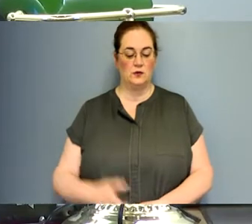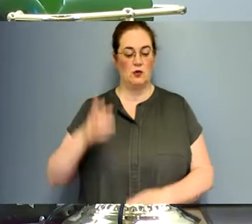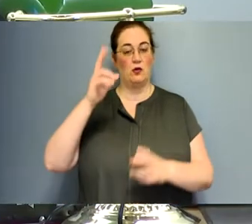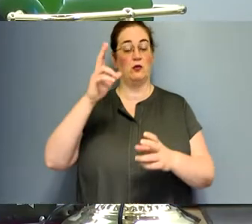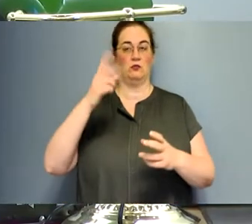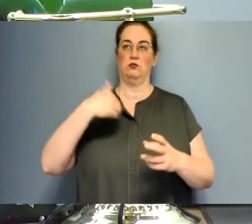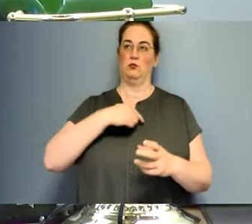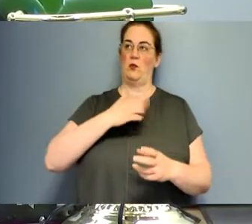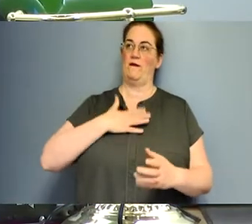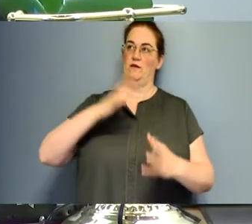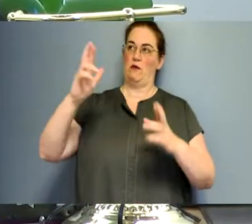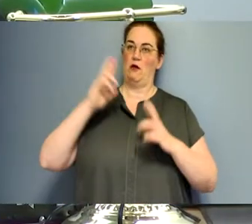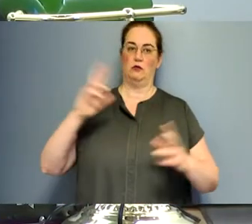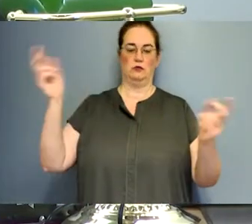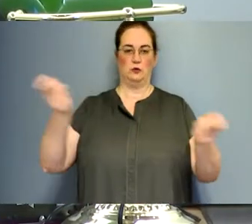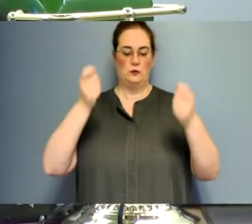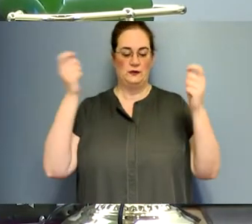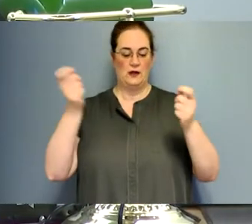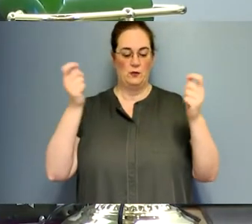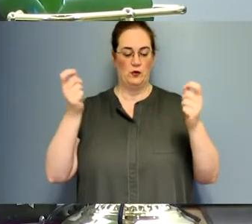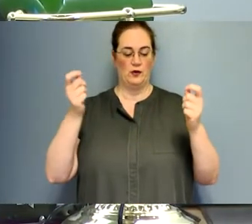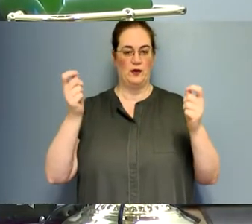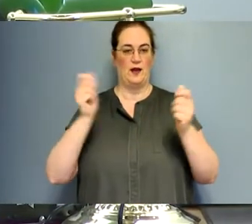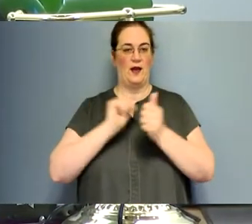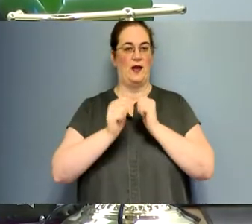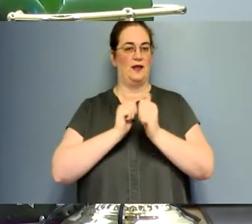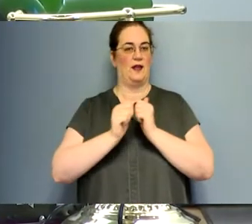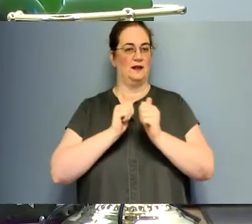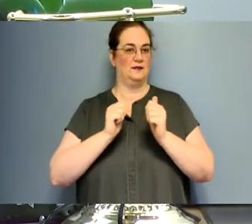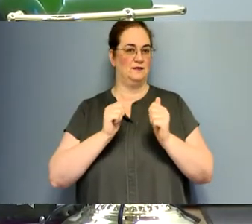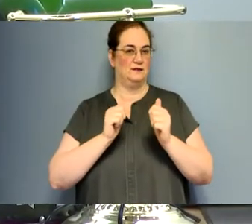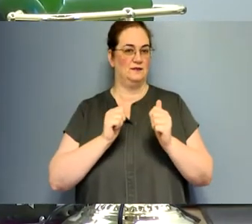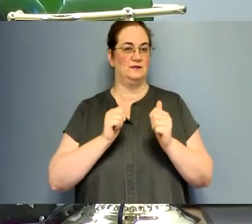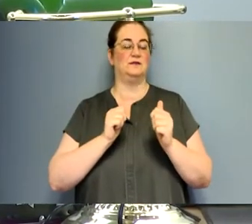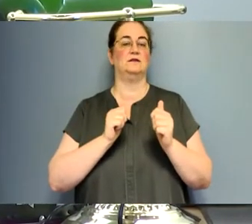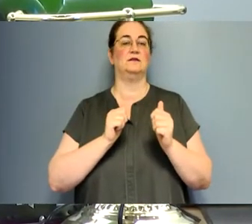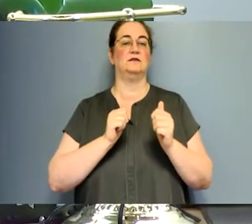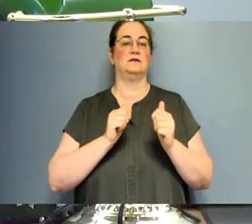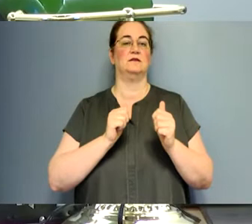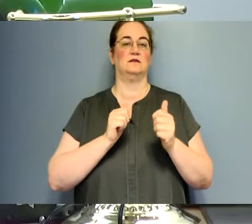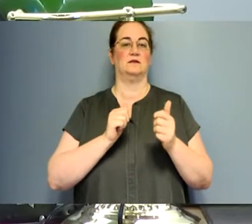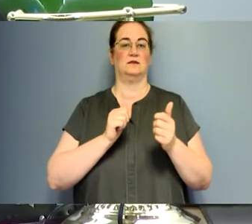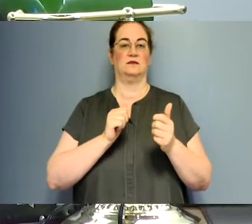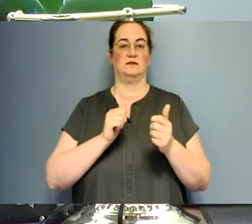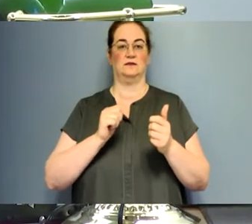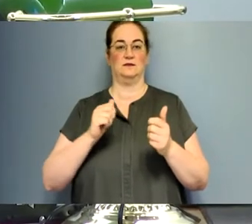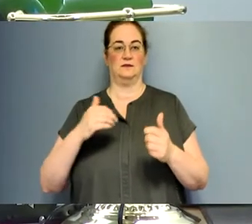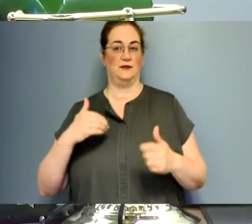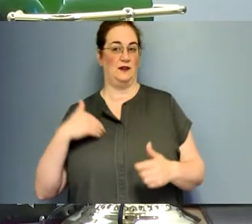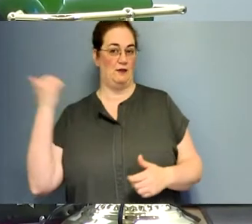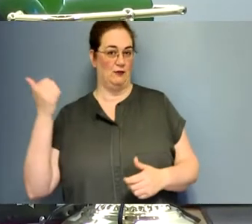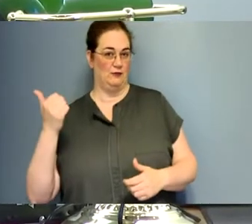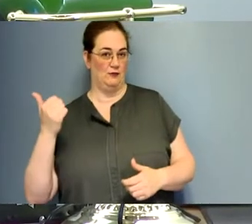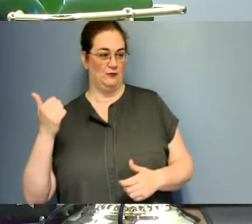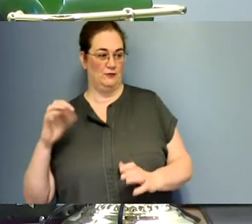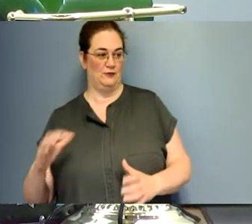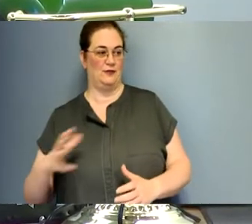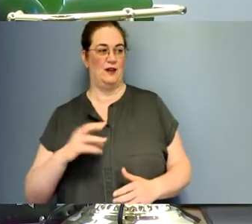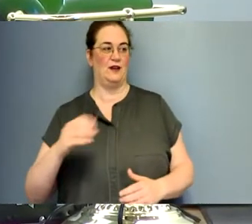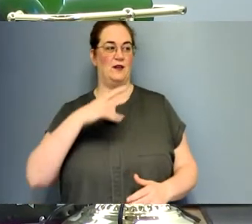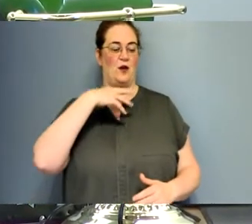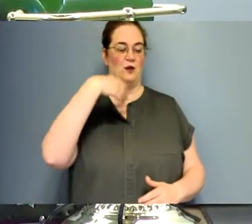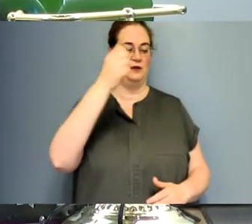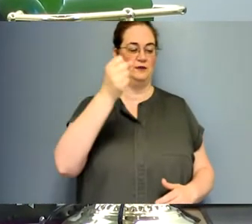be celebrating athletics, both the younger version and the older